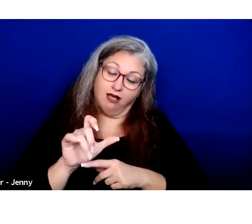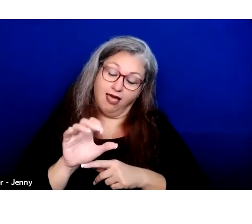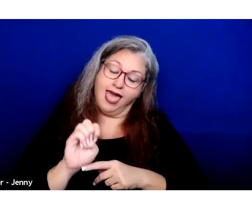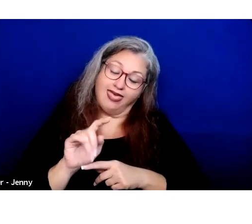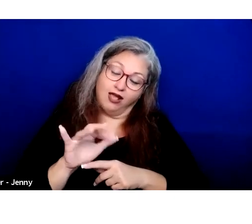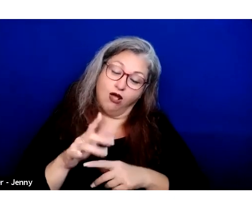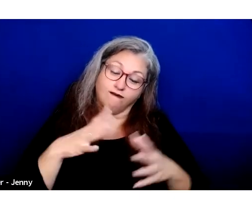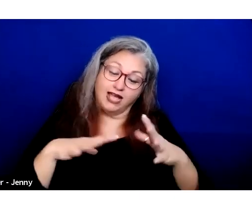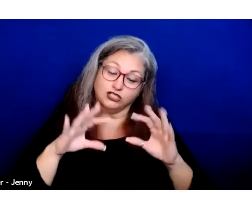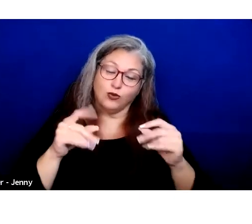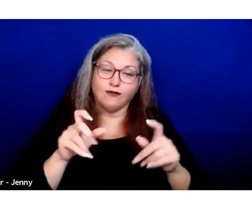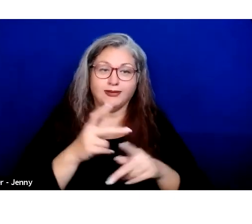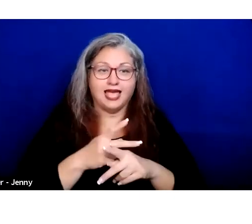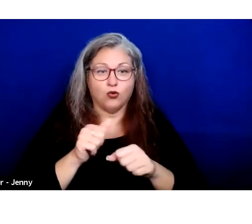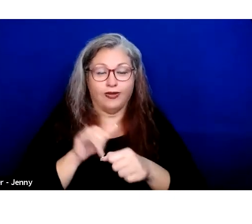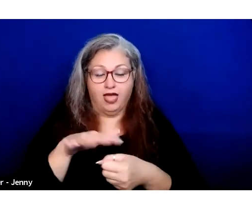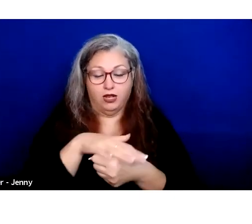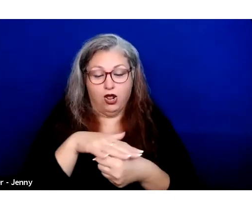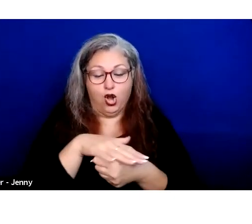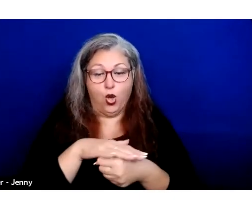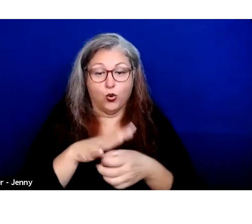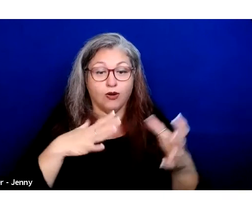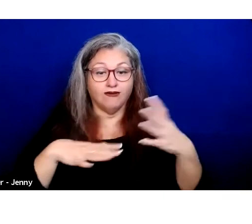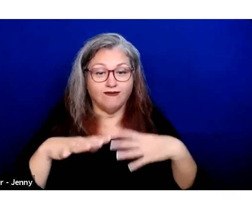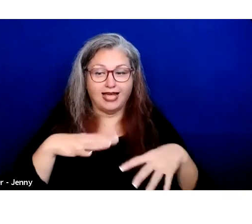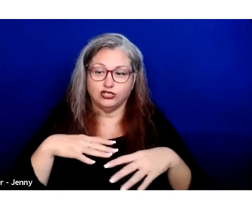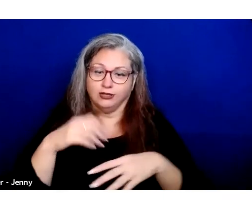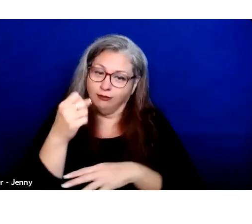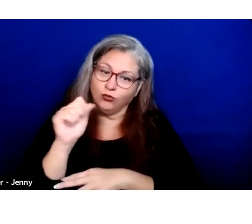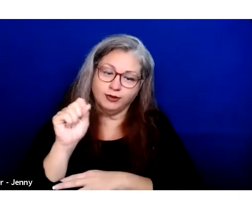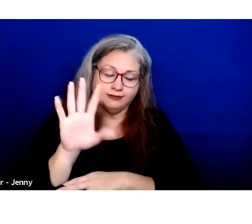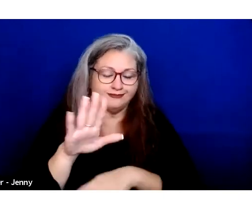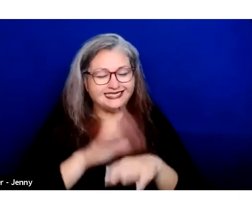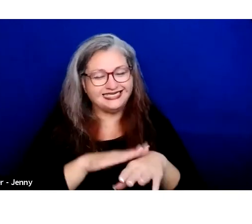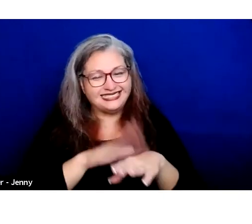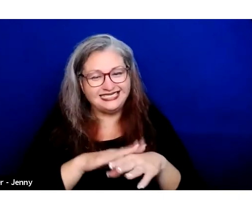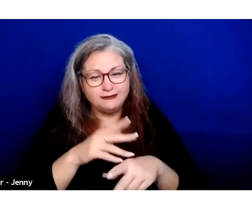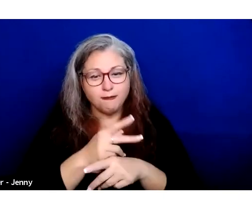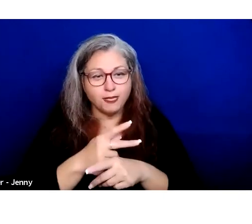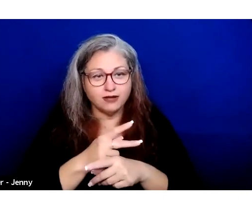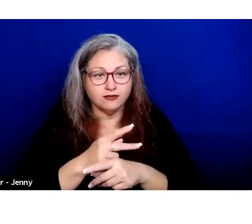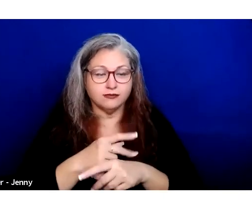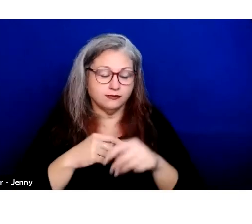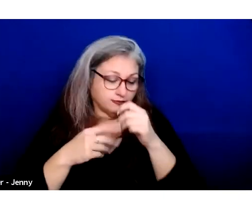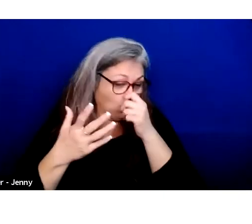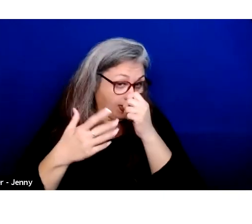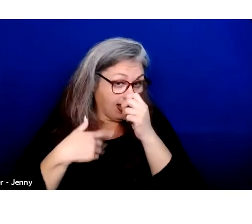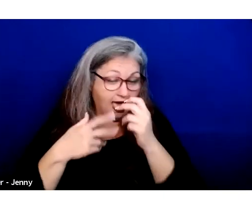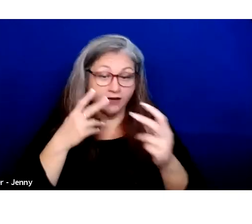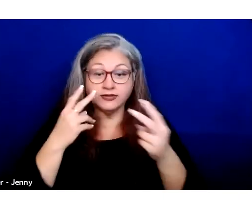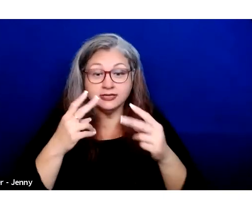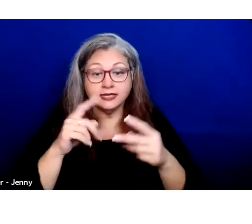very careful about the local fashion movement. We need to be very careful about that, because what I've seen is